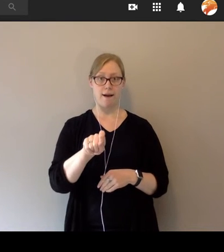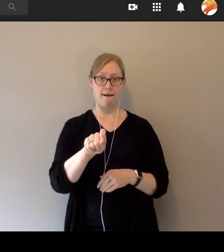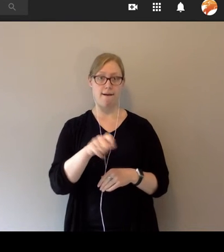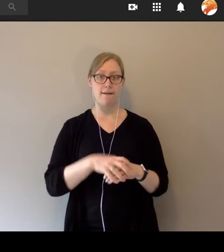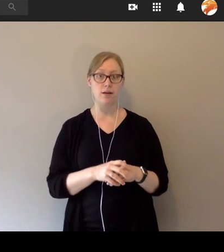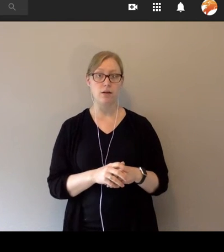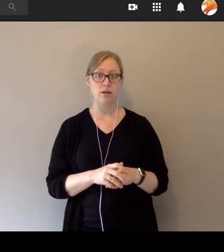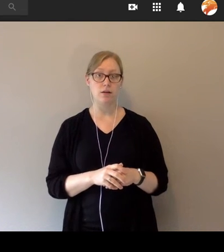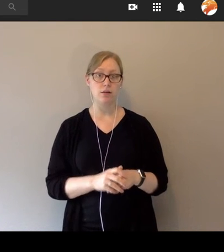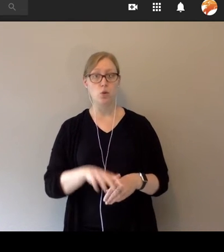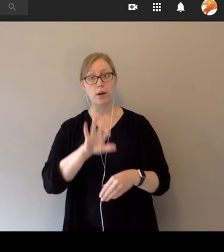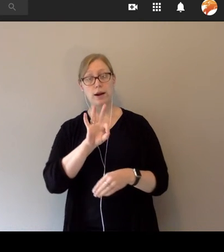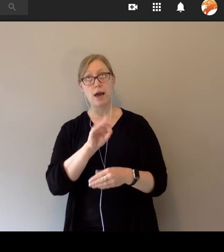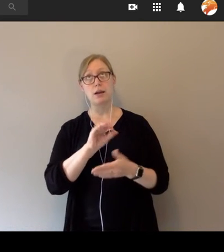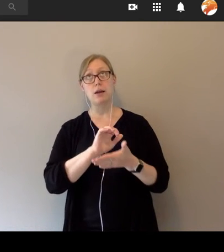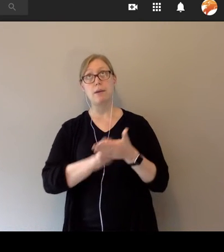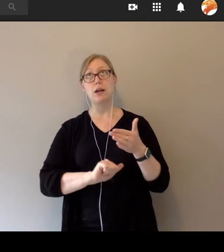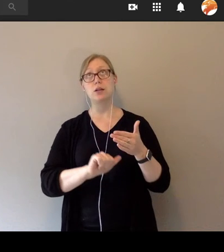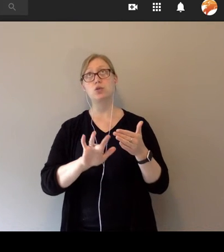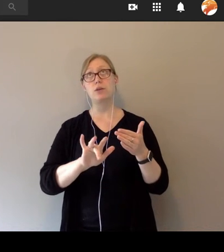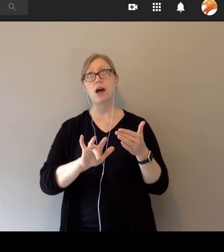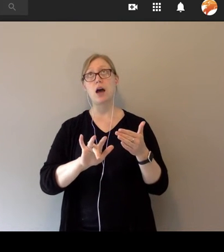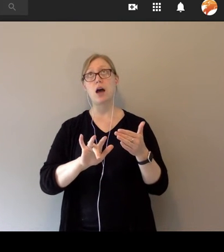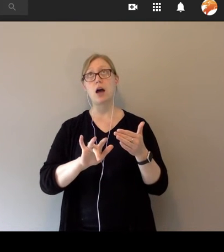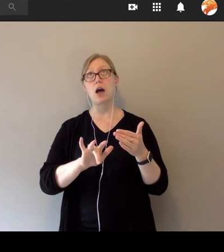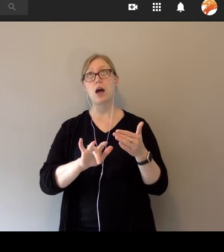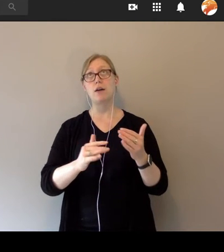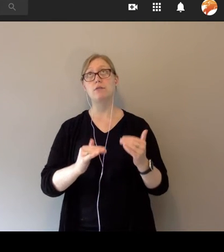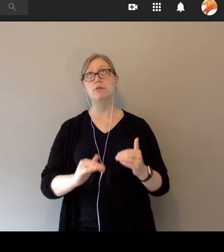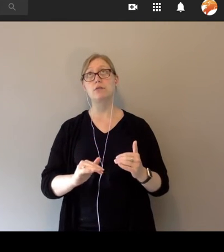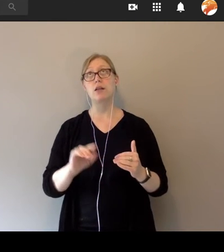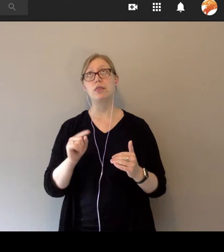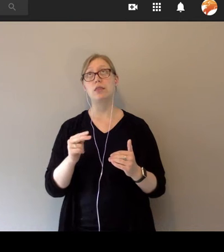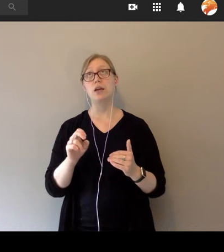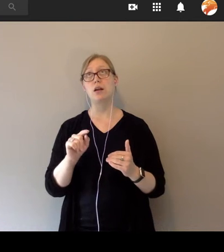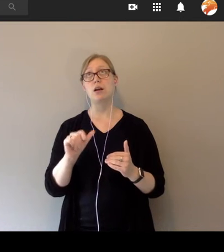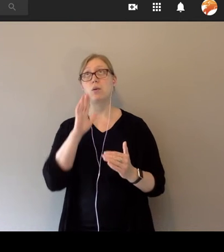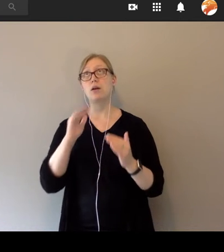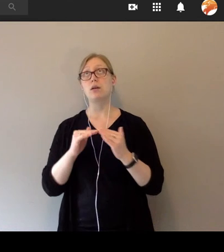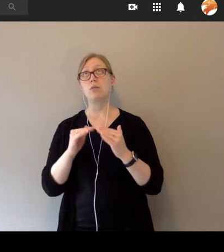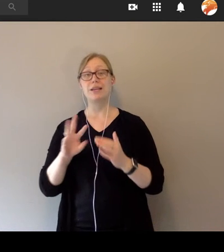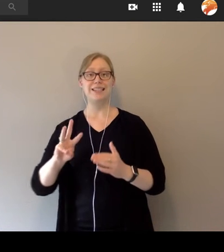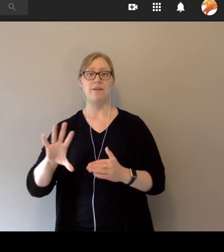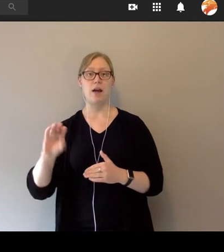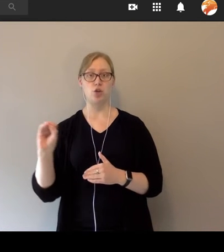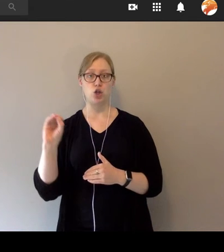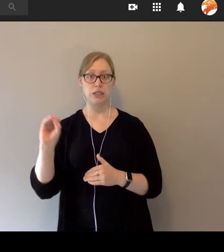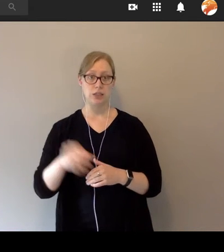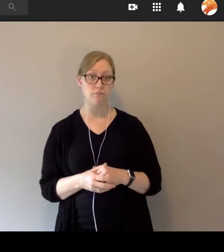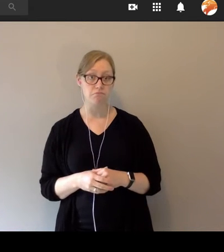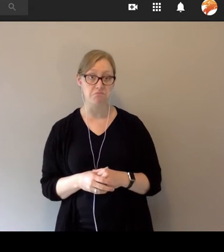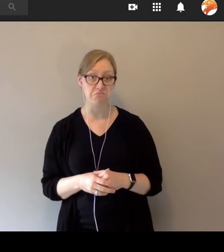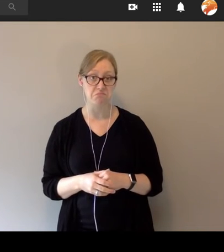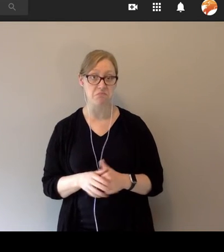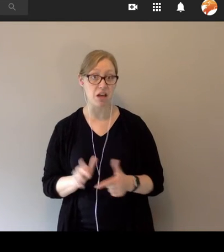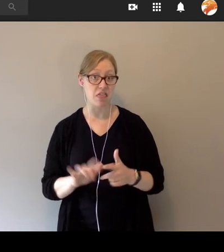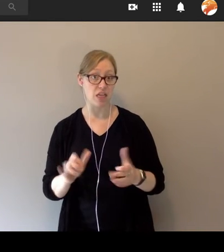minus 20, that's 70, and minus 5, that means theta is going to be 65 degrees. And we've solved